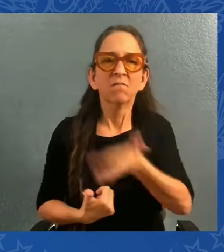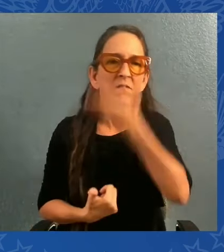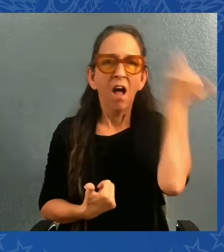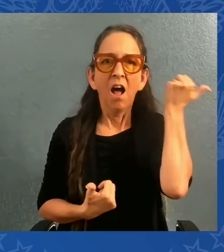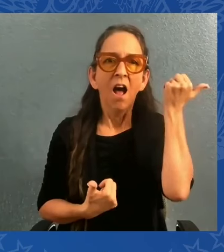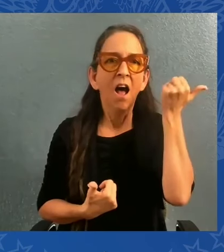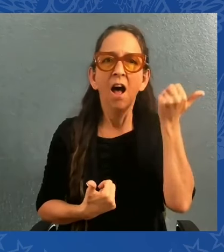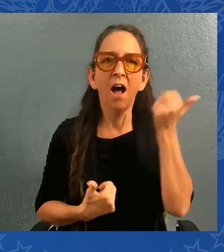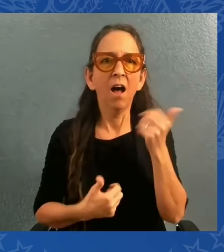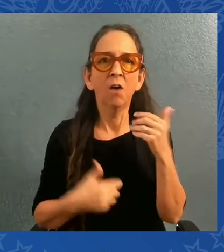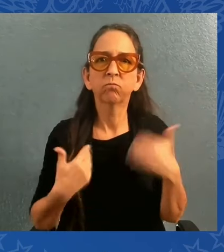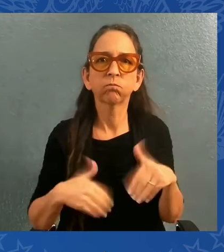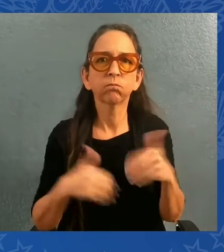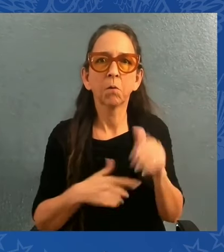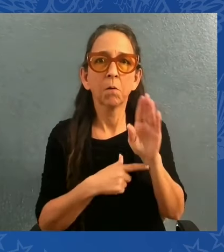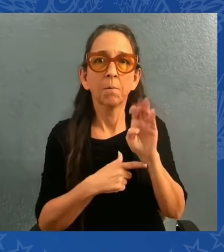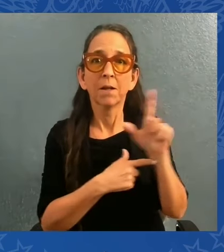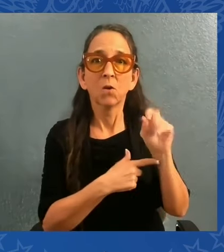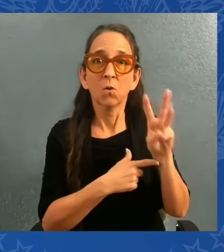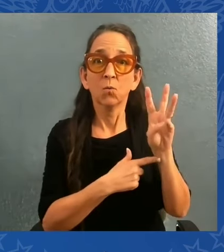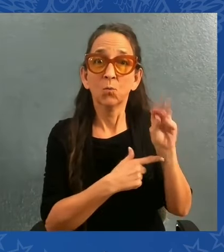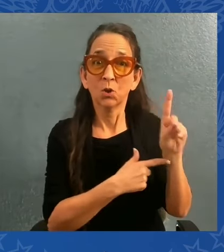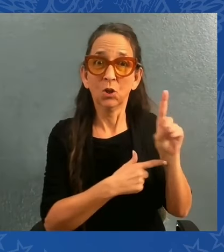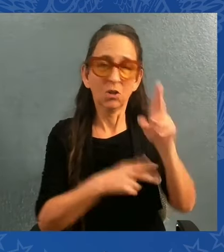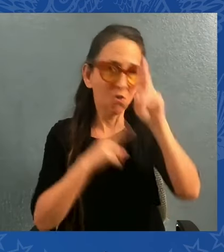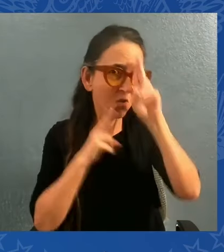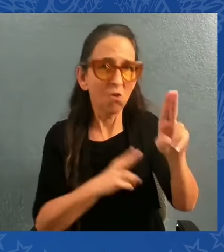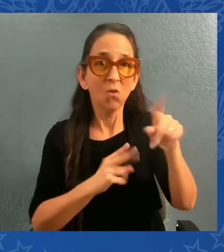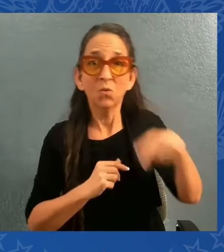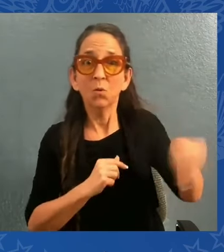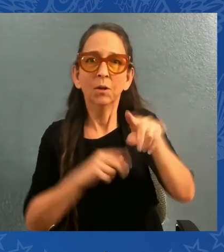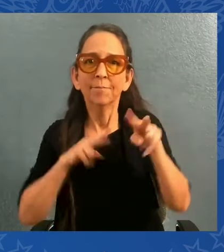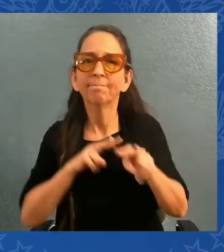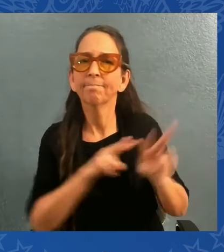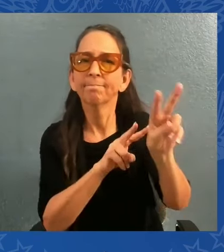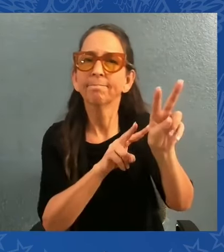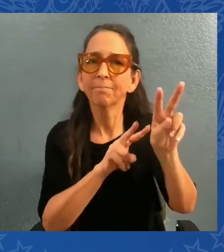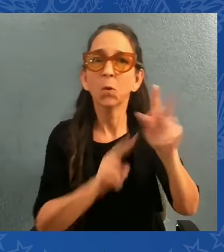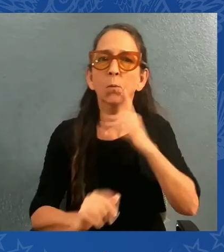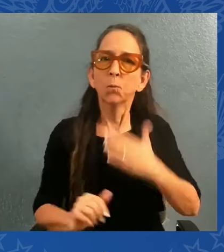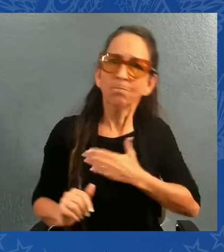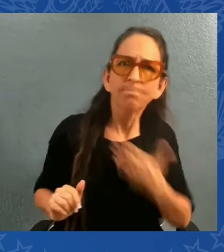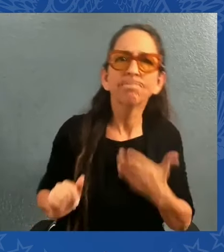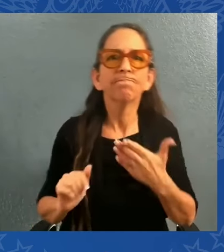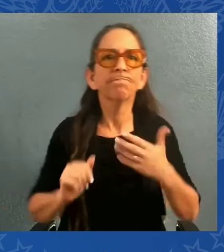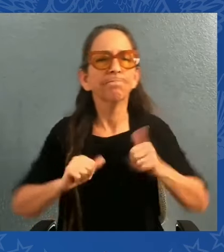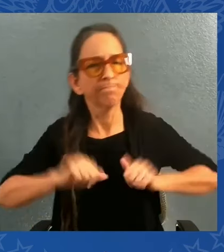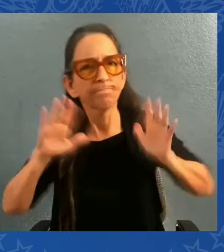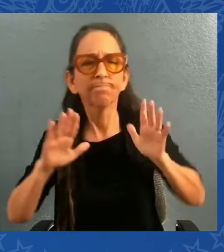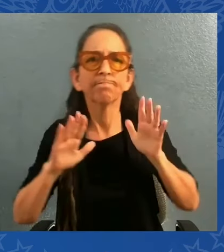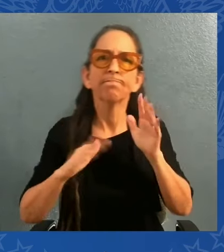to the heroes who stepped on that beach, or standing in the cliffs of